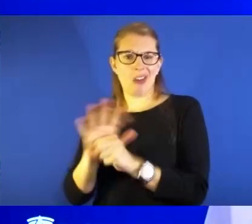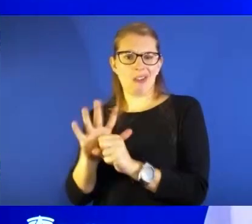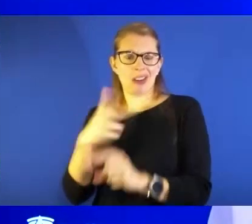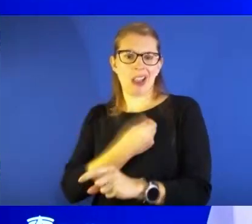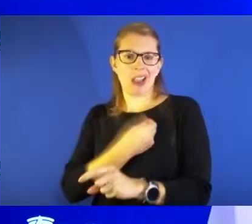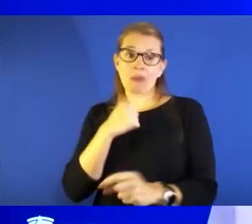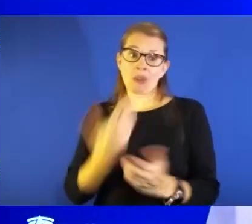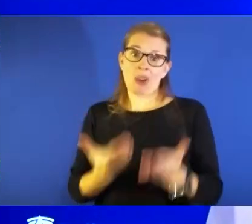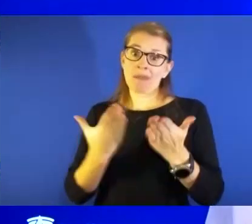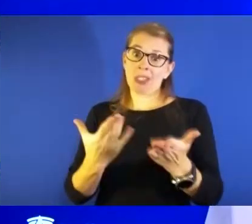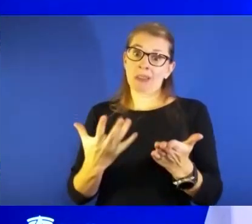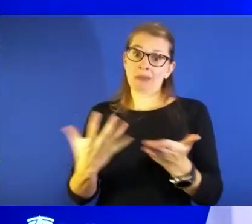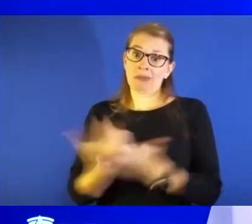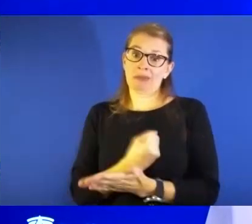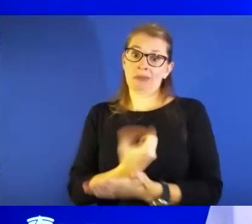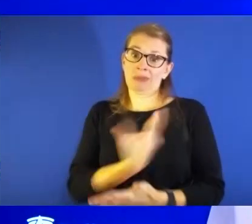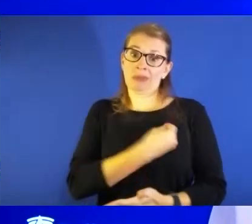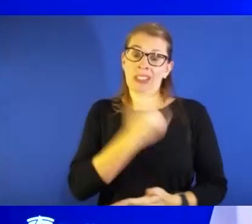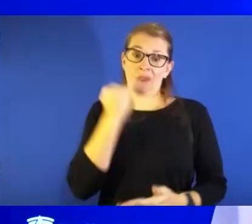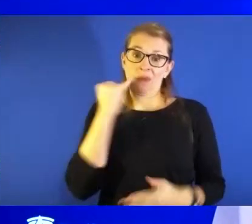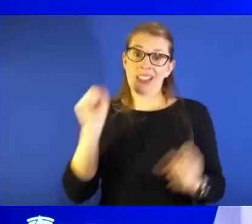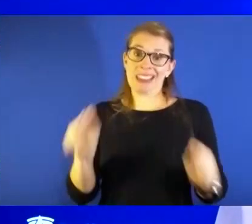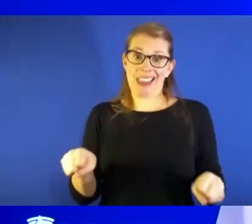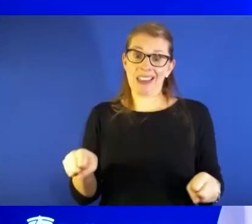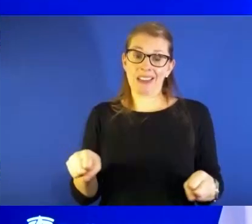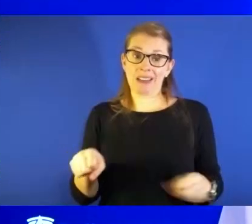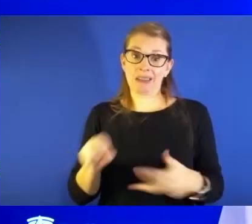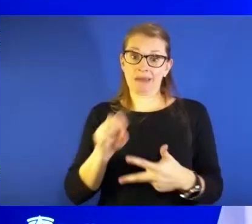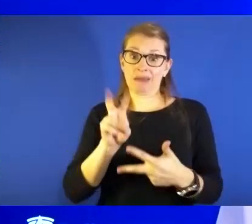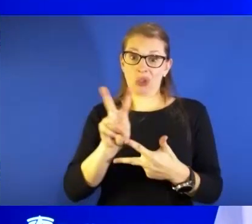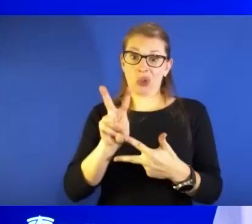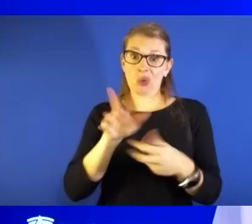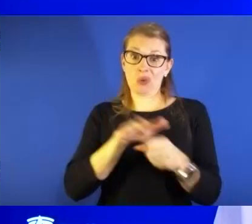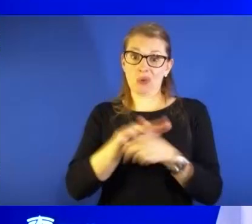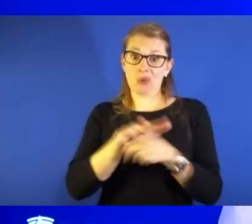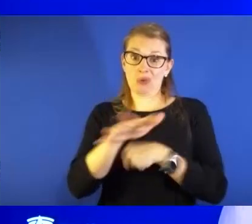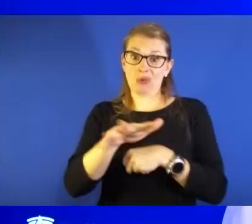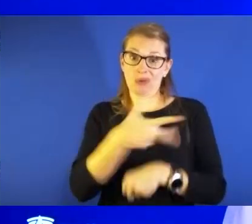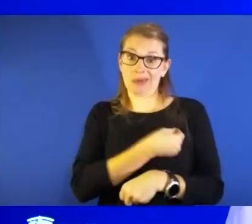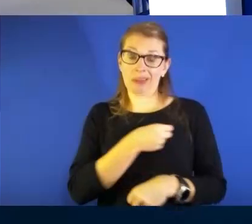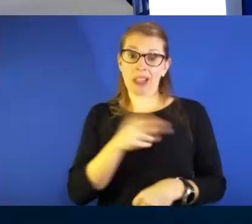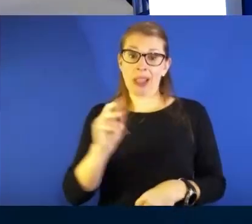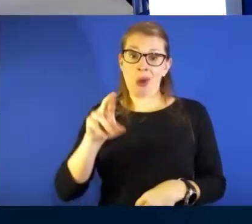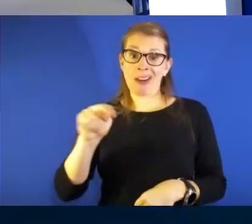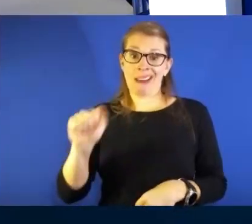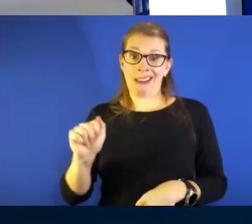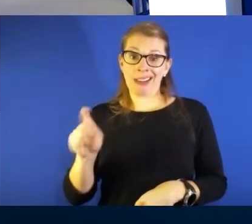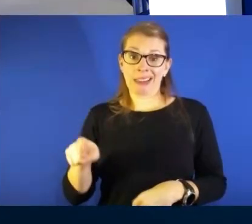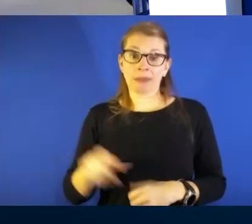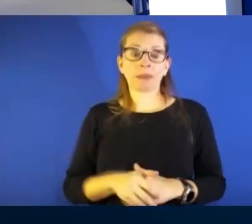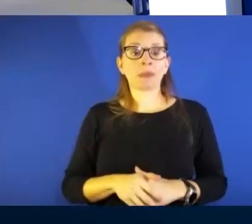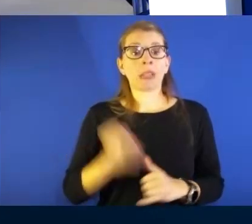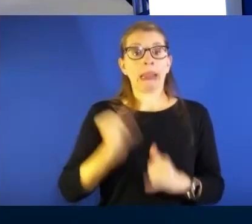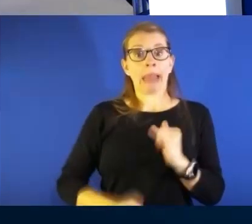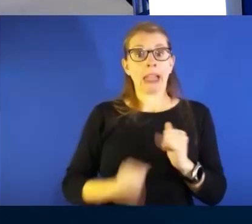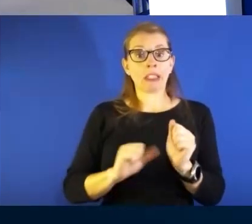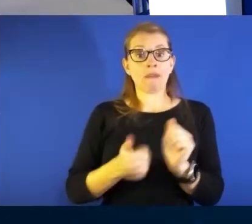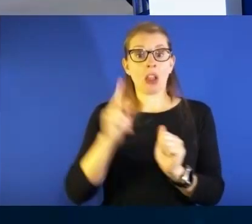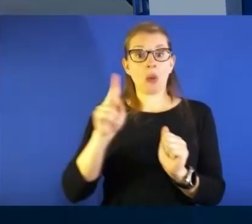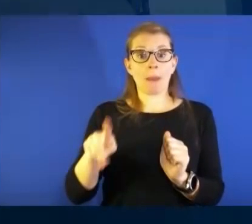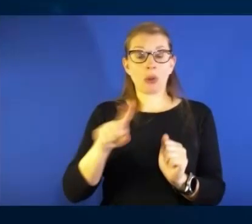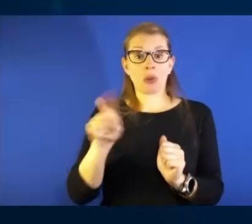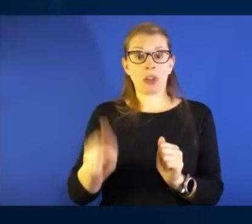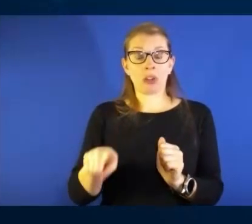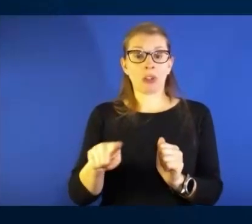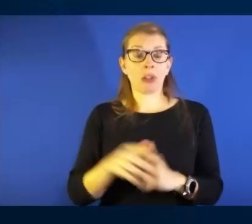if you can. Complete your first series of that mRNA vaccination. Okay, last follow-up question from the week. What kind of